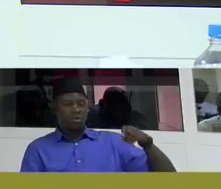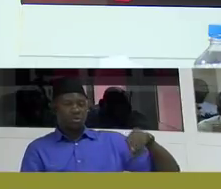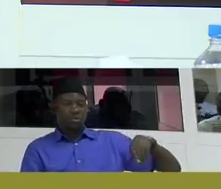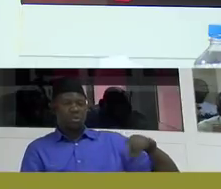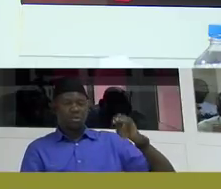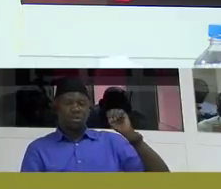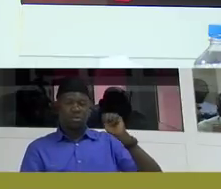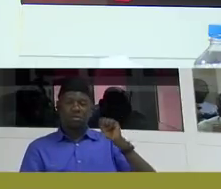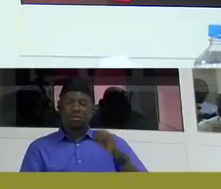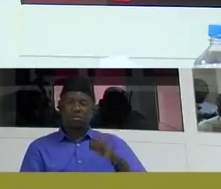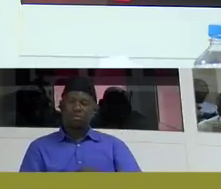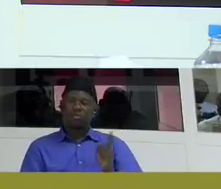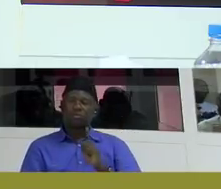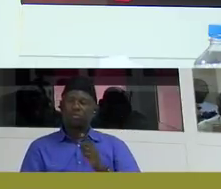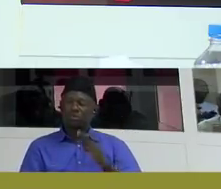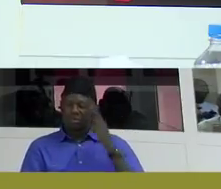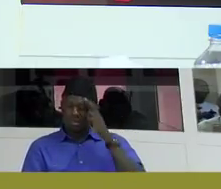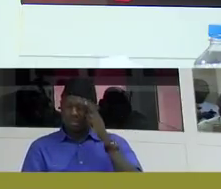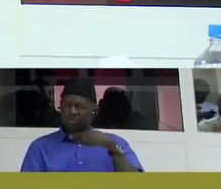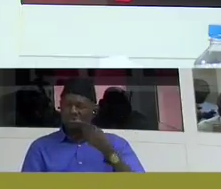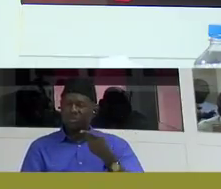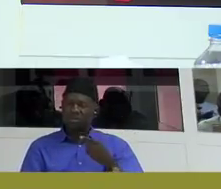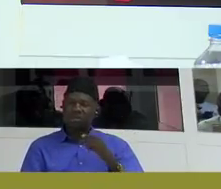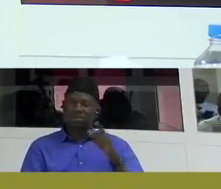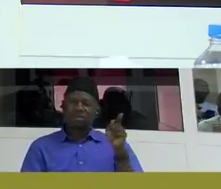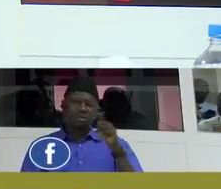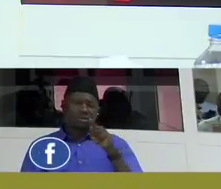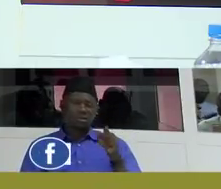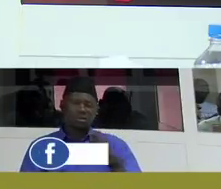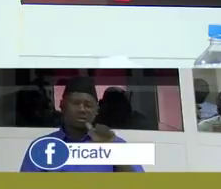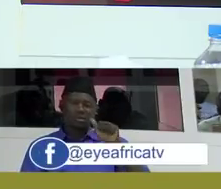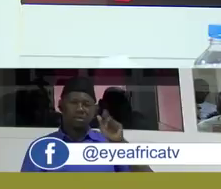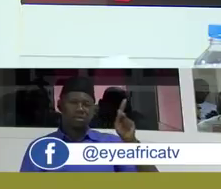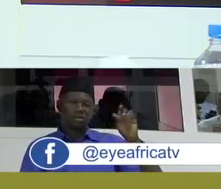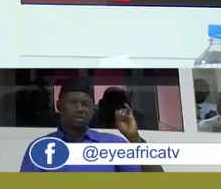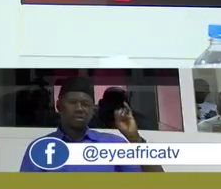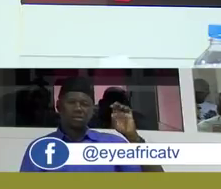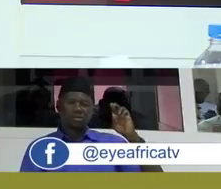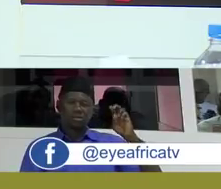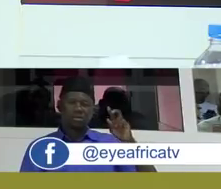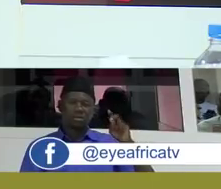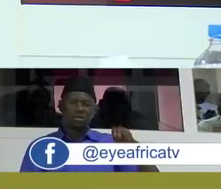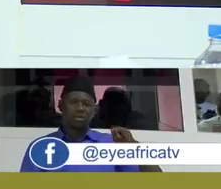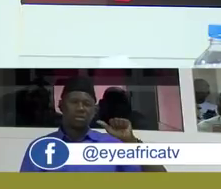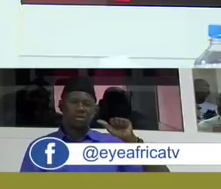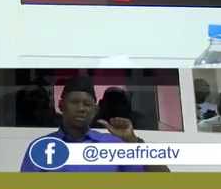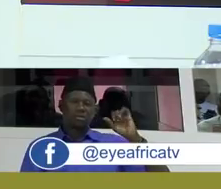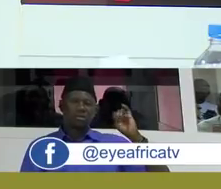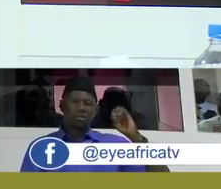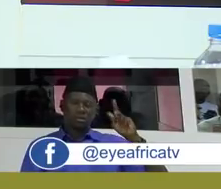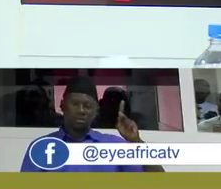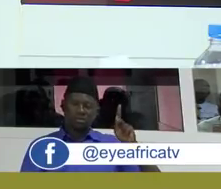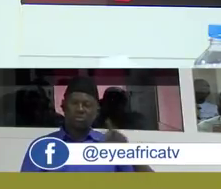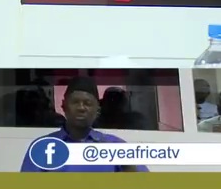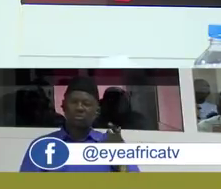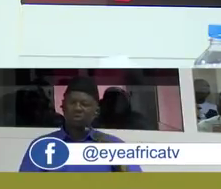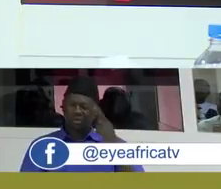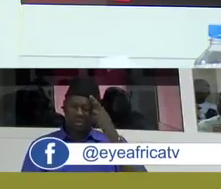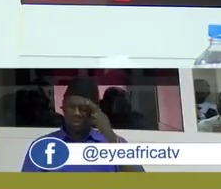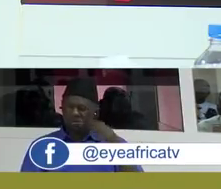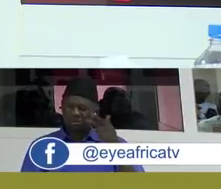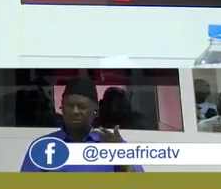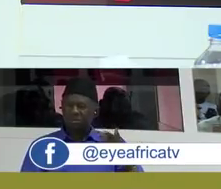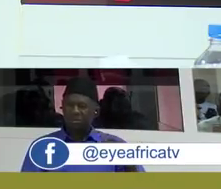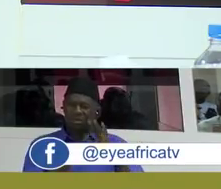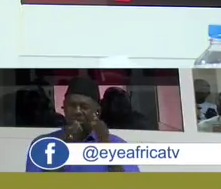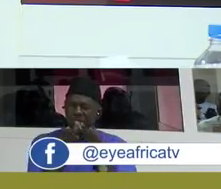was the purpose of Zakir Naik? What was his theme of preaching in Gambian community here? Was it to come here